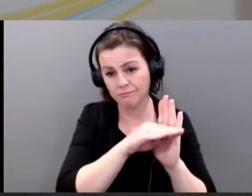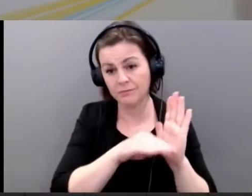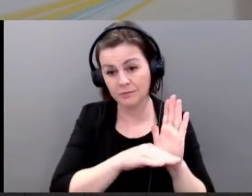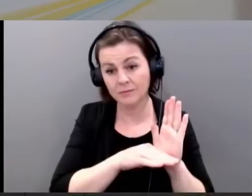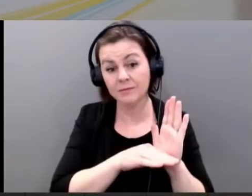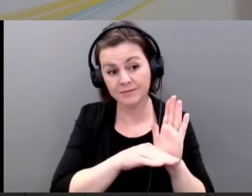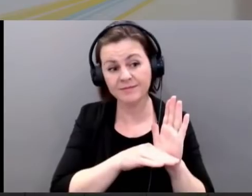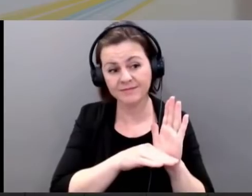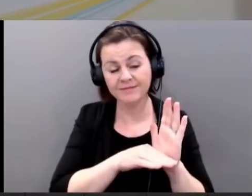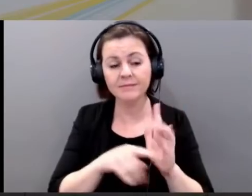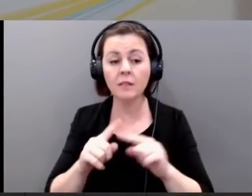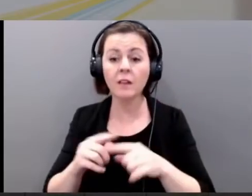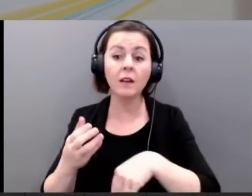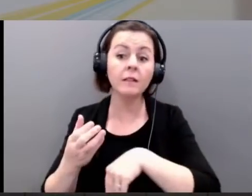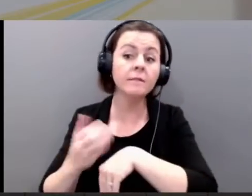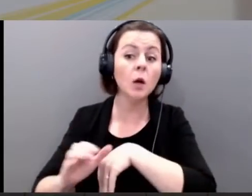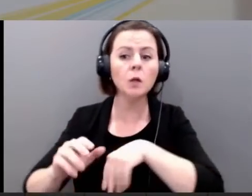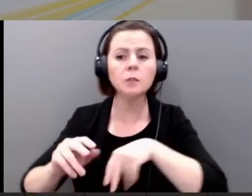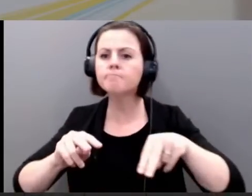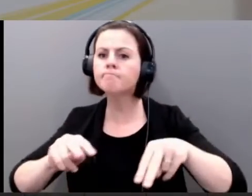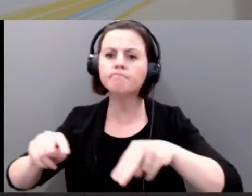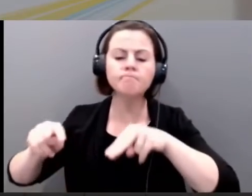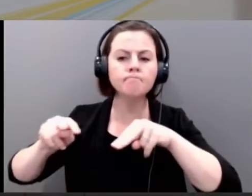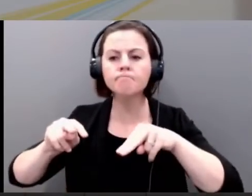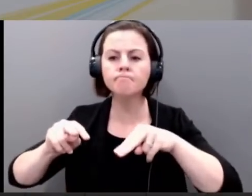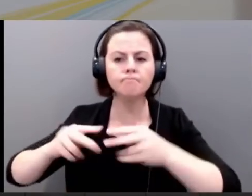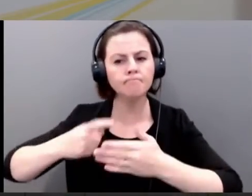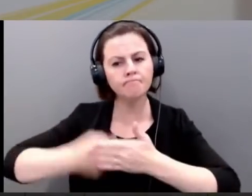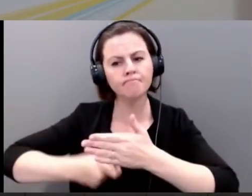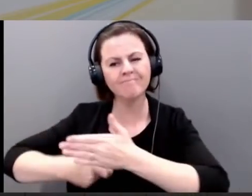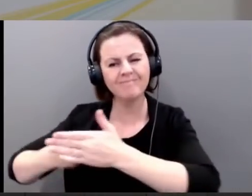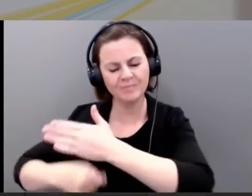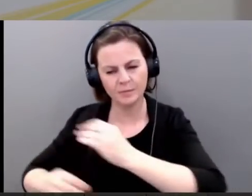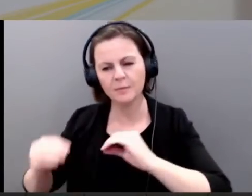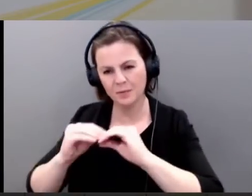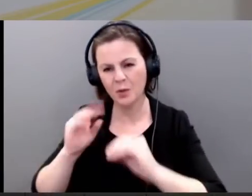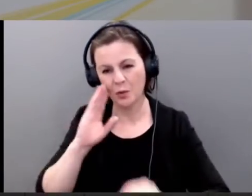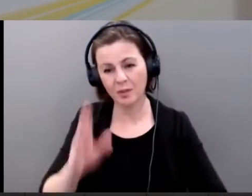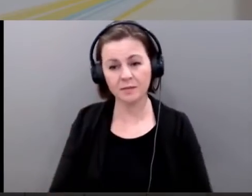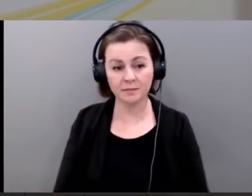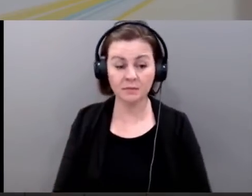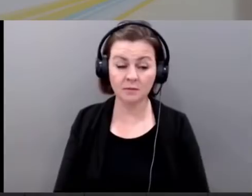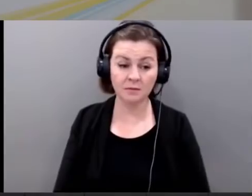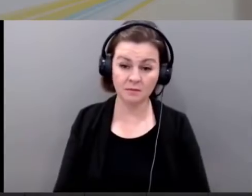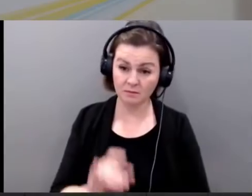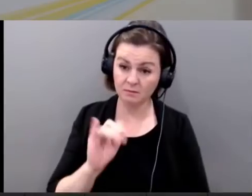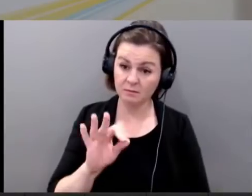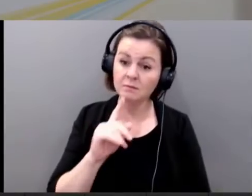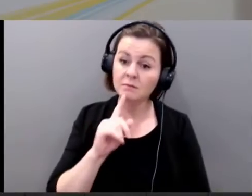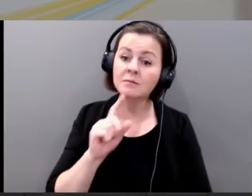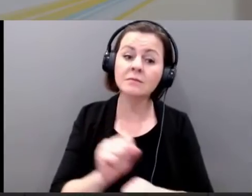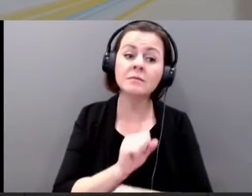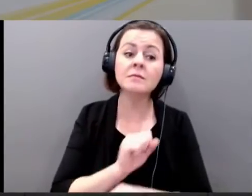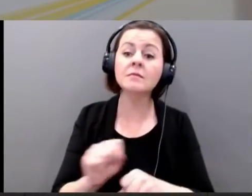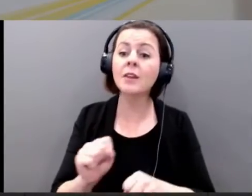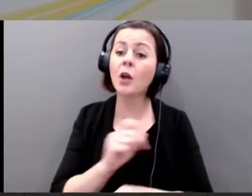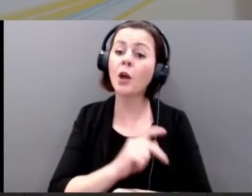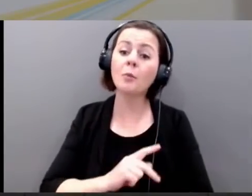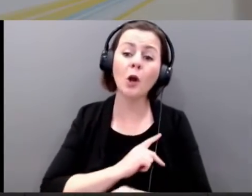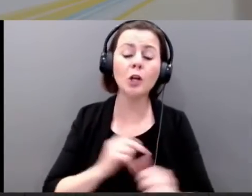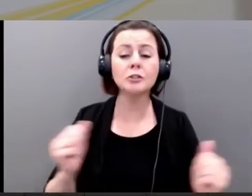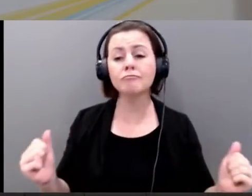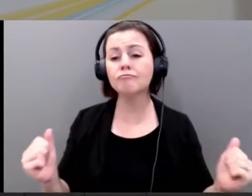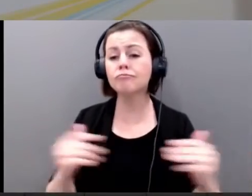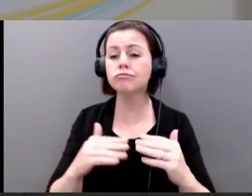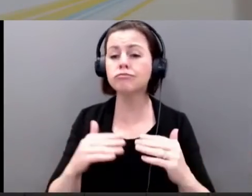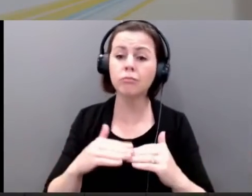up enforcement efforts across the province. The public should know that in the event there is a personal or organized gathering that exceeds the